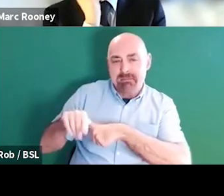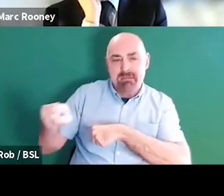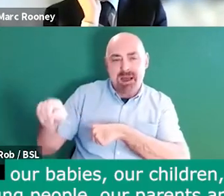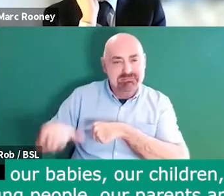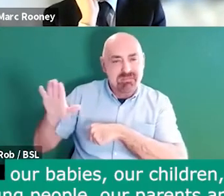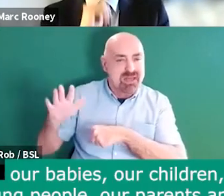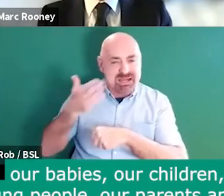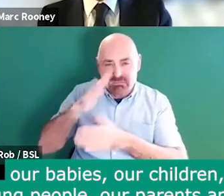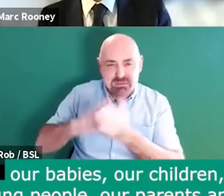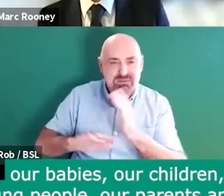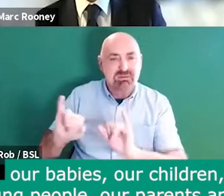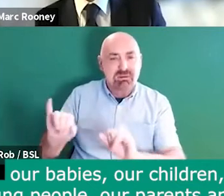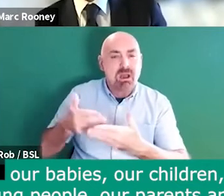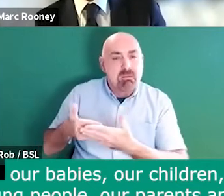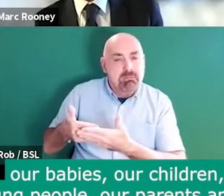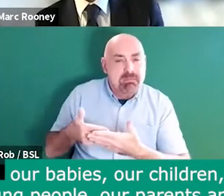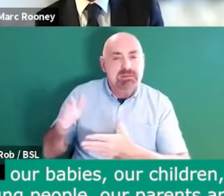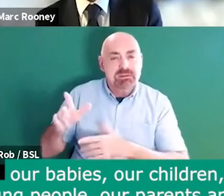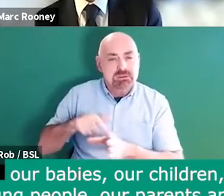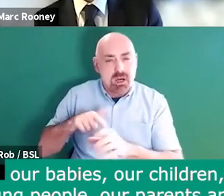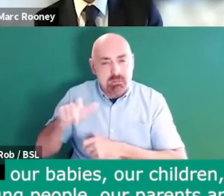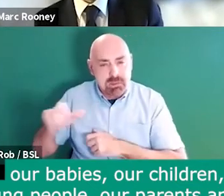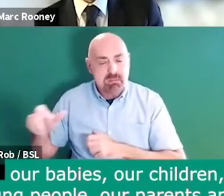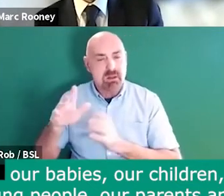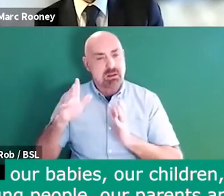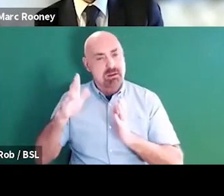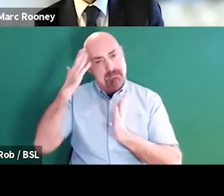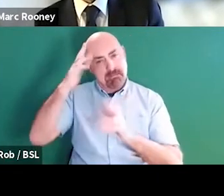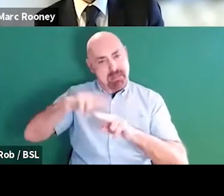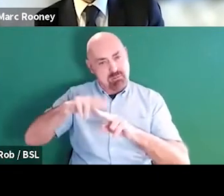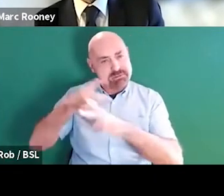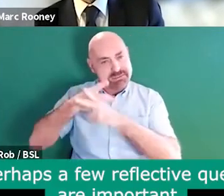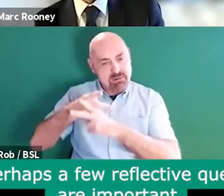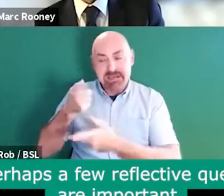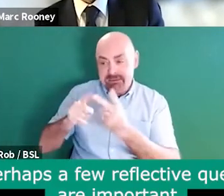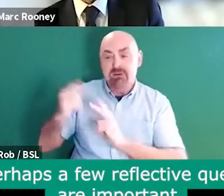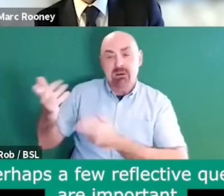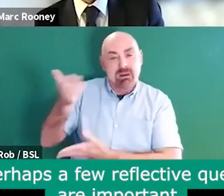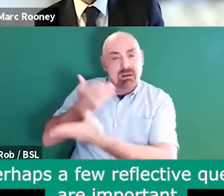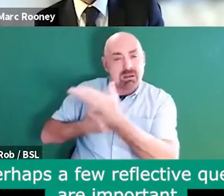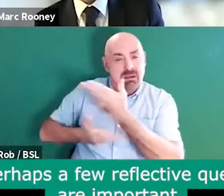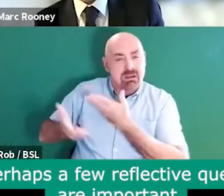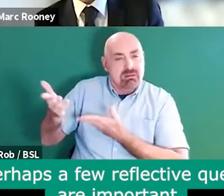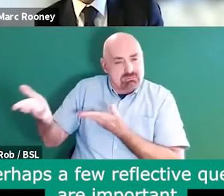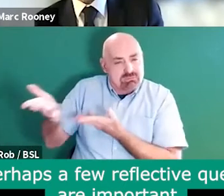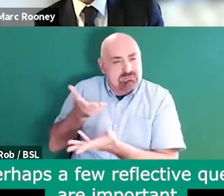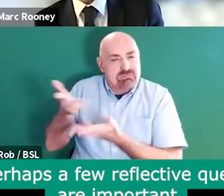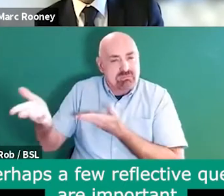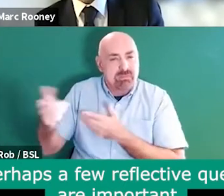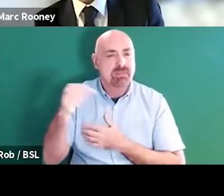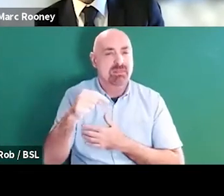experiences. Our babies, our children, our young people, our parents and our carers. So perhaps a few reflective questions